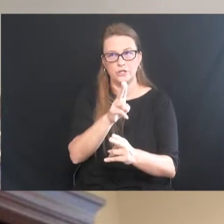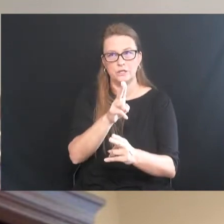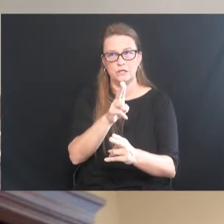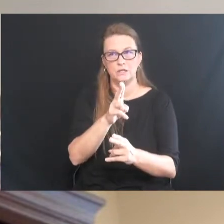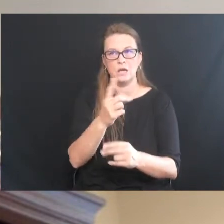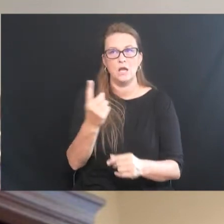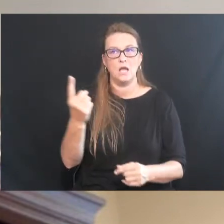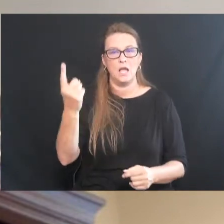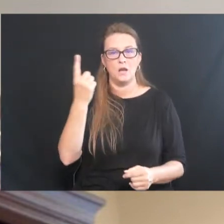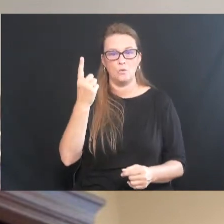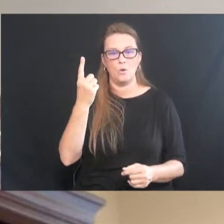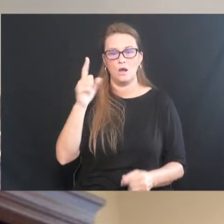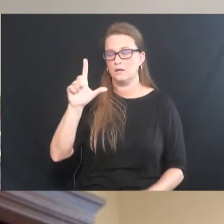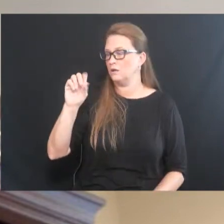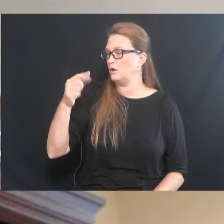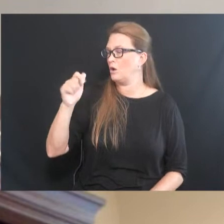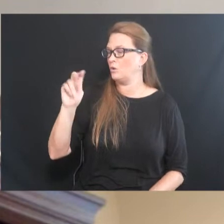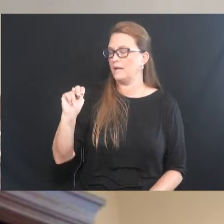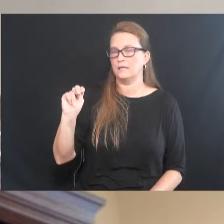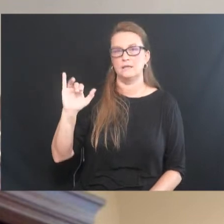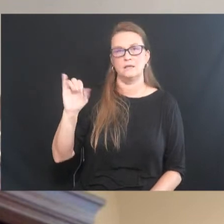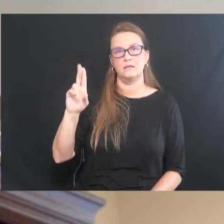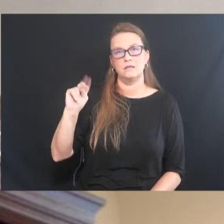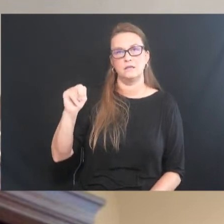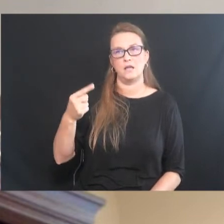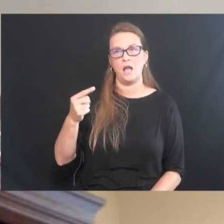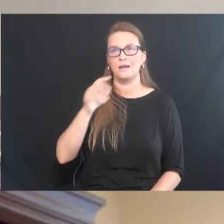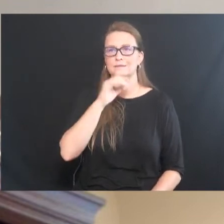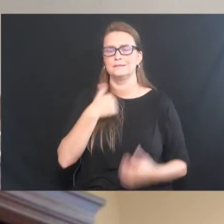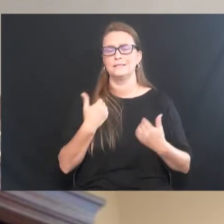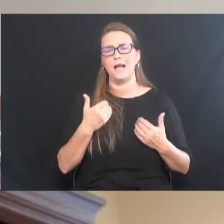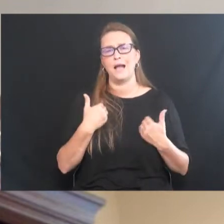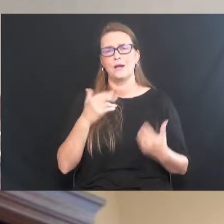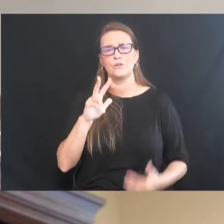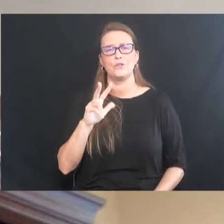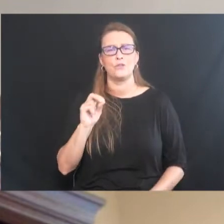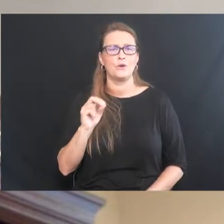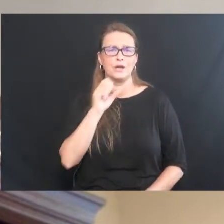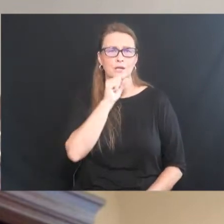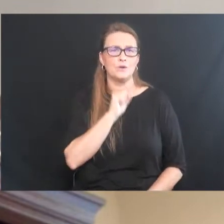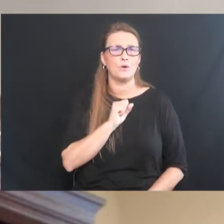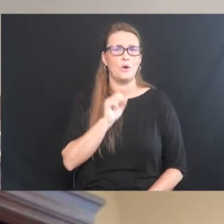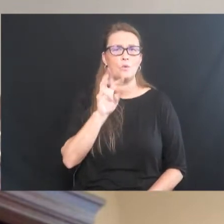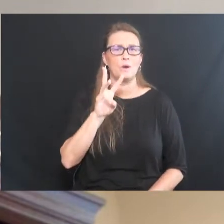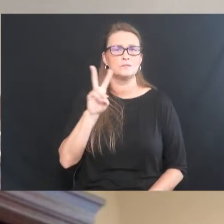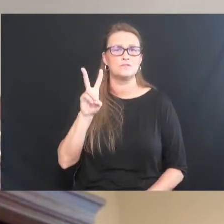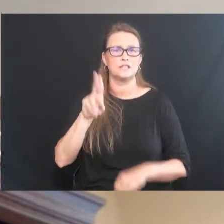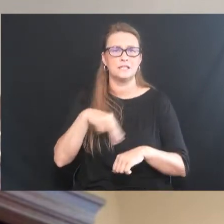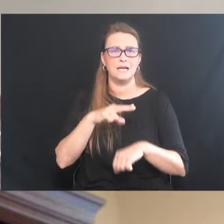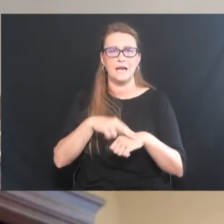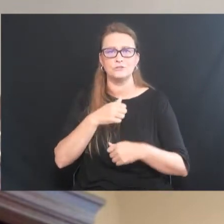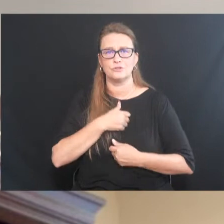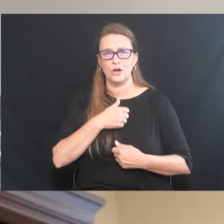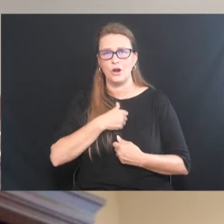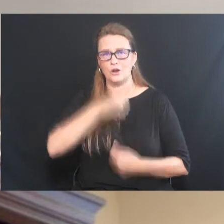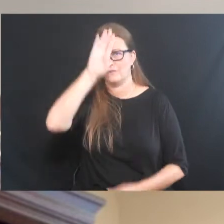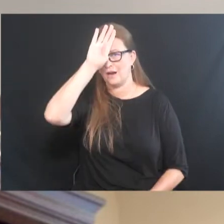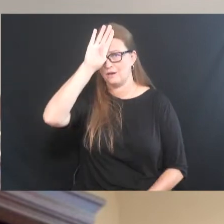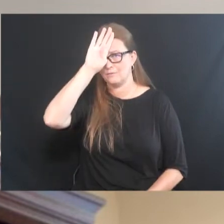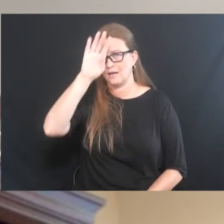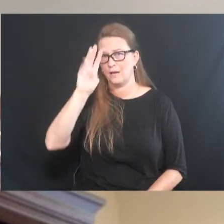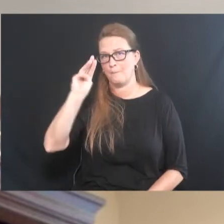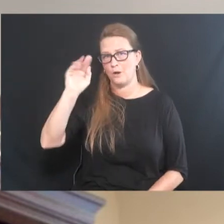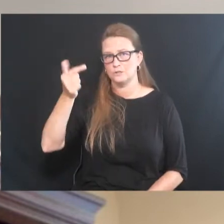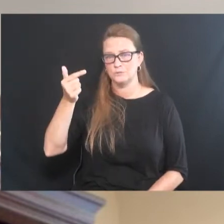of those, Logan Young, a young 30-year-old West Virginia Guard firefighter at the